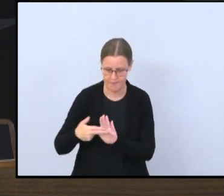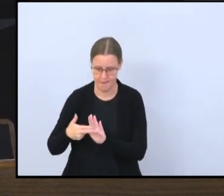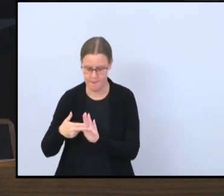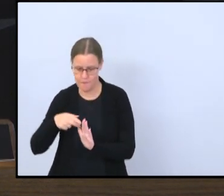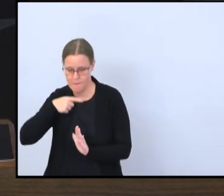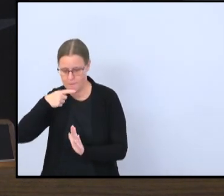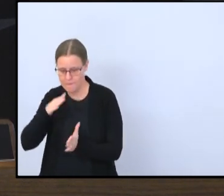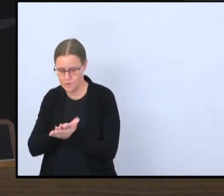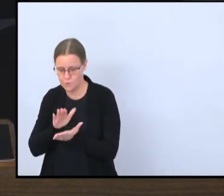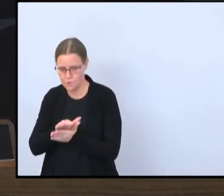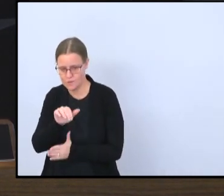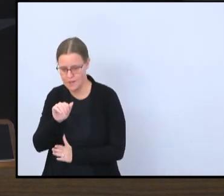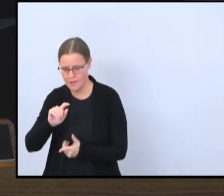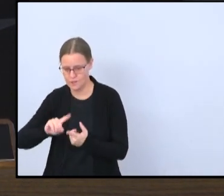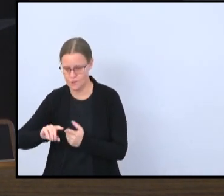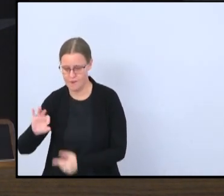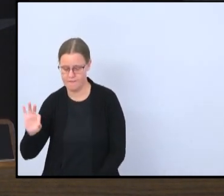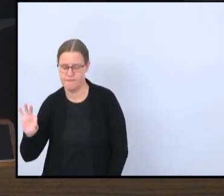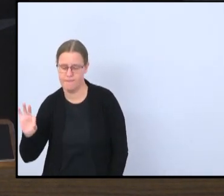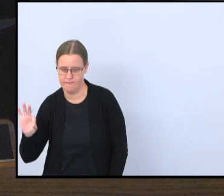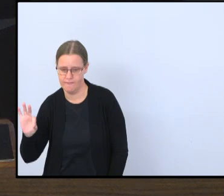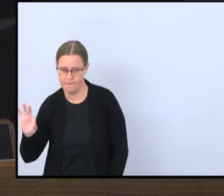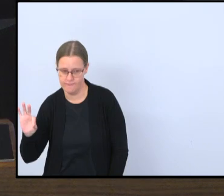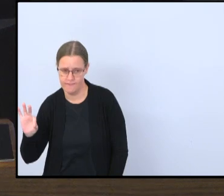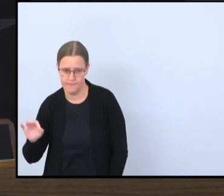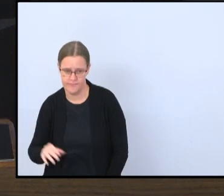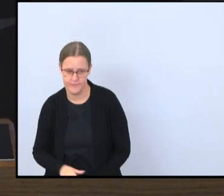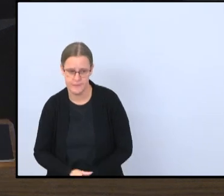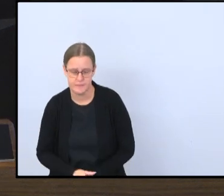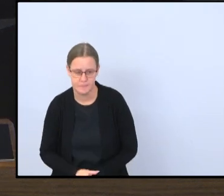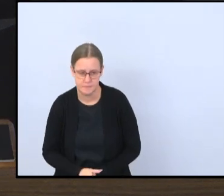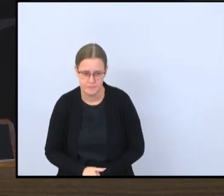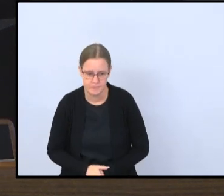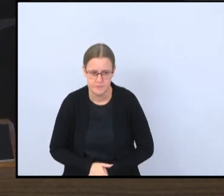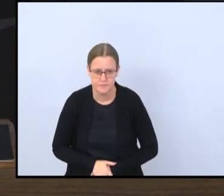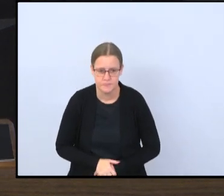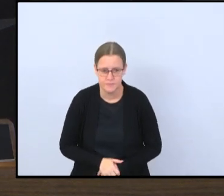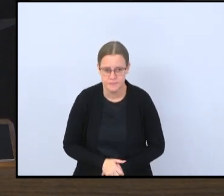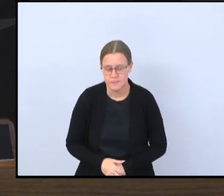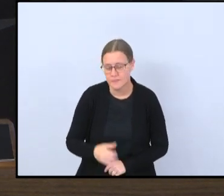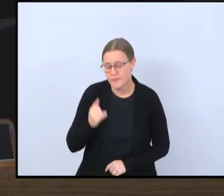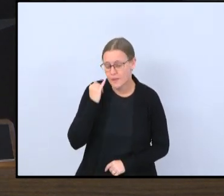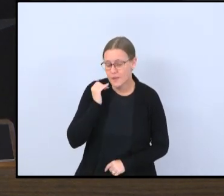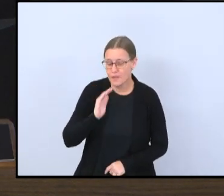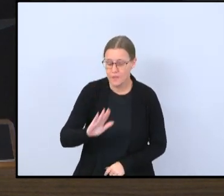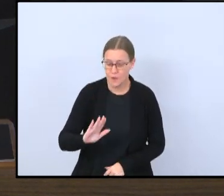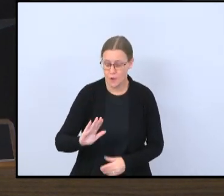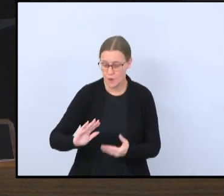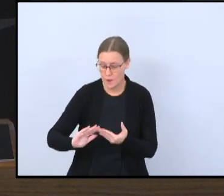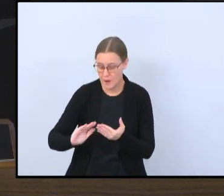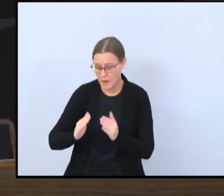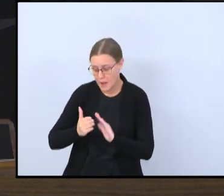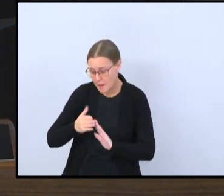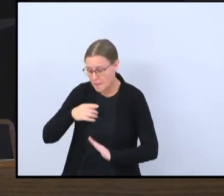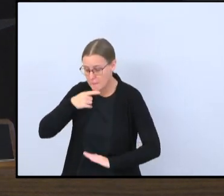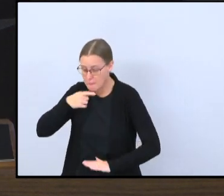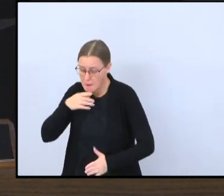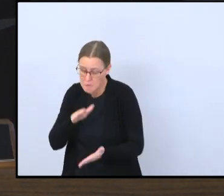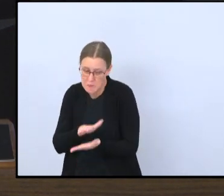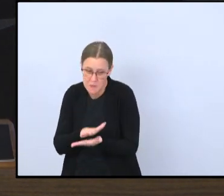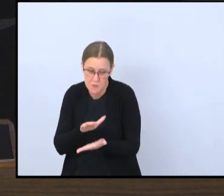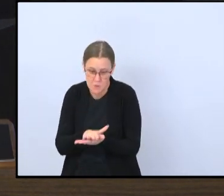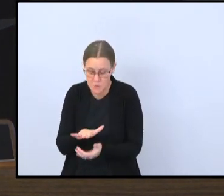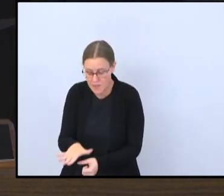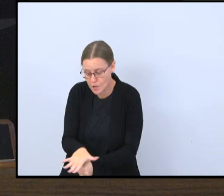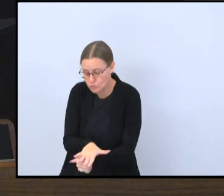schools. The same groups. So if your neighborhood public school winds up with a